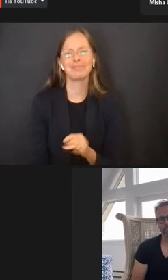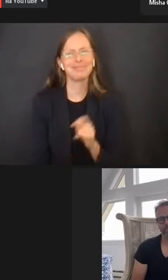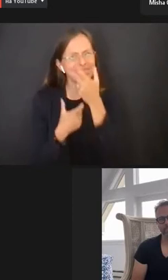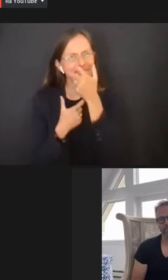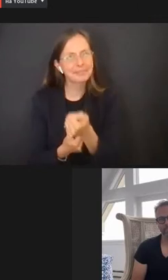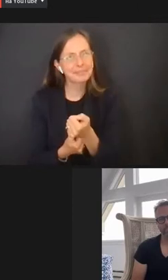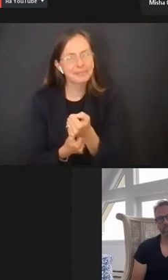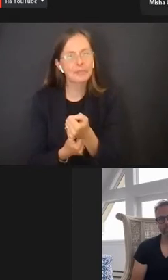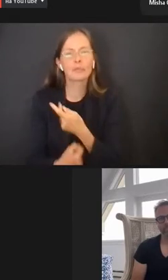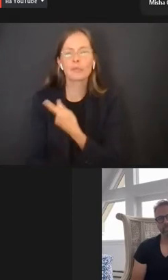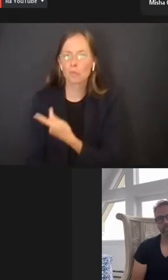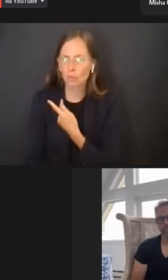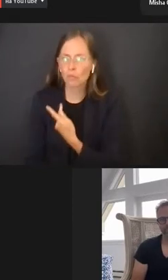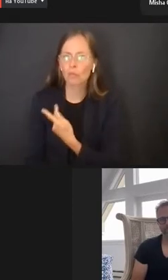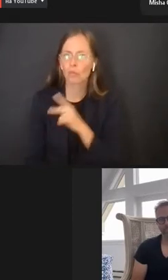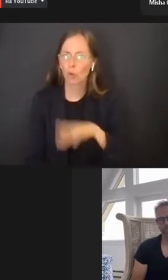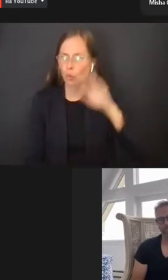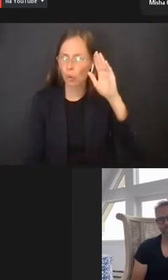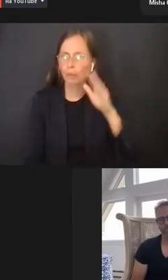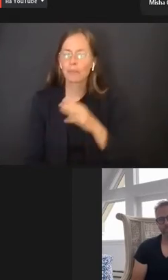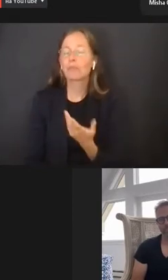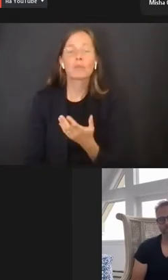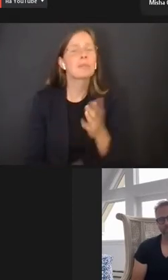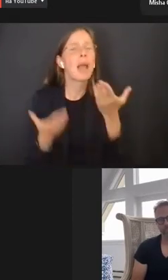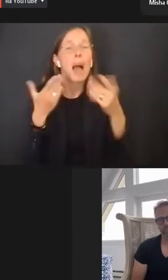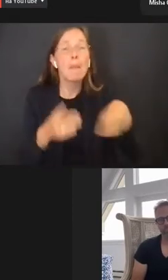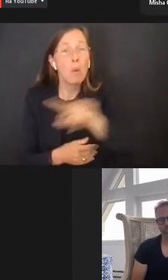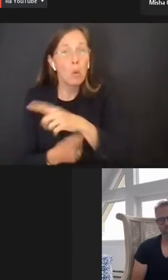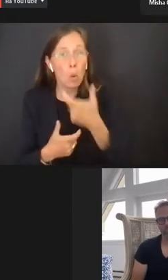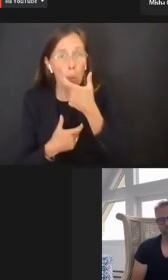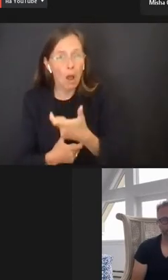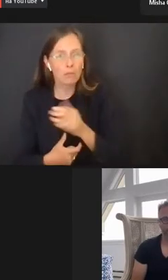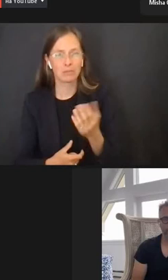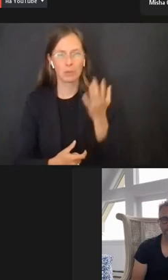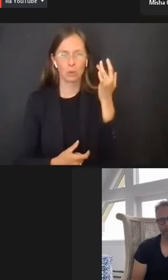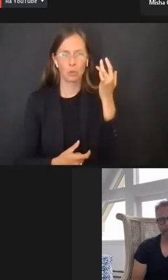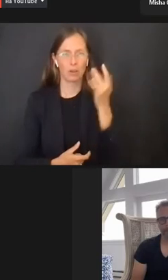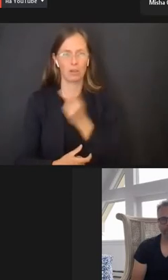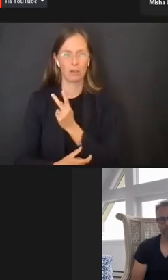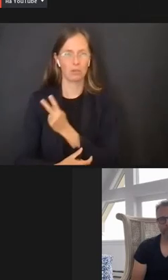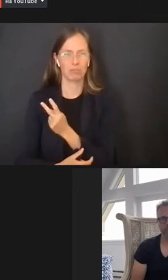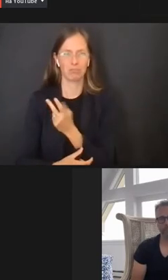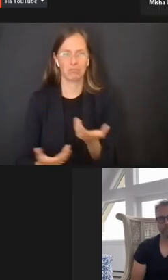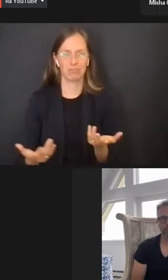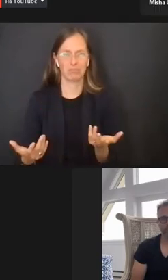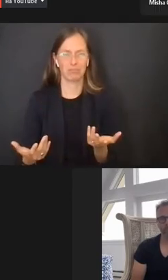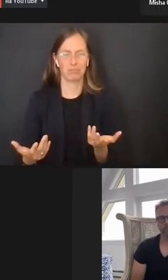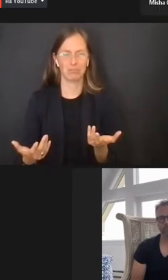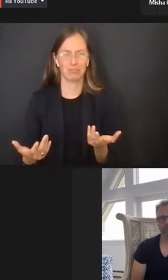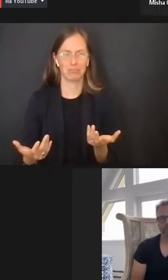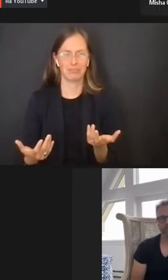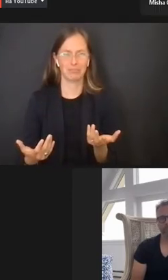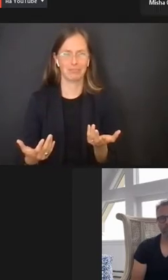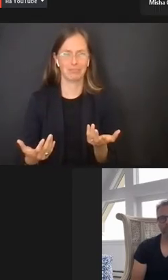and I grew up. We went to, for those of you who are watching and they're like, why are there these two late